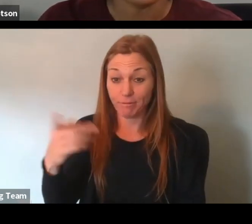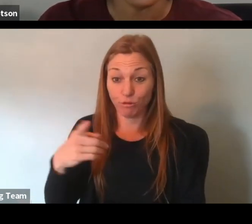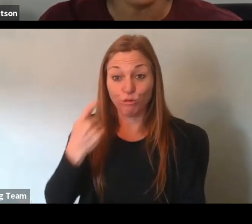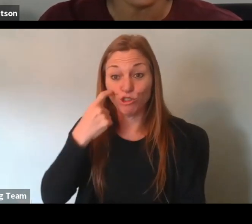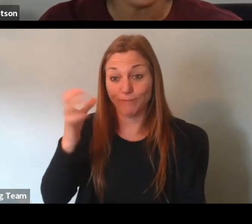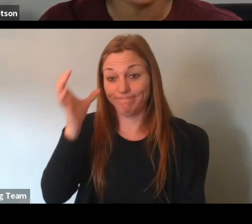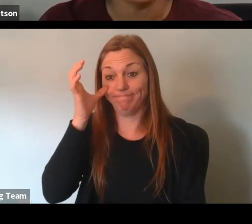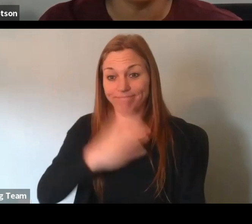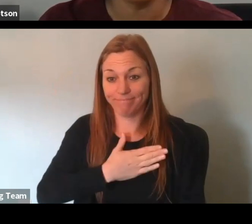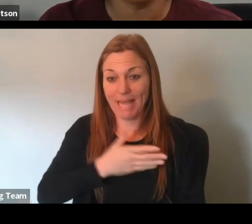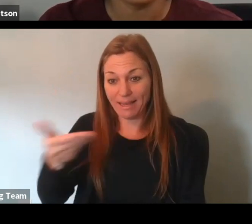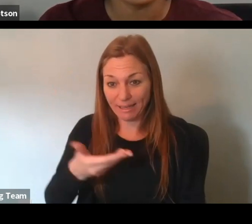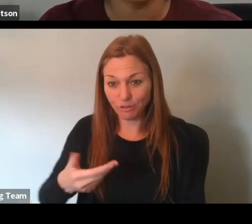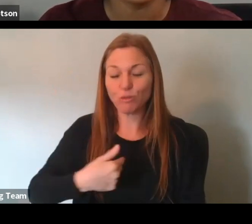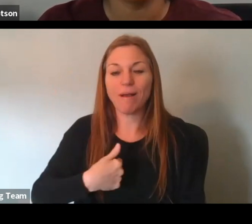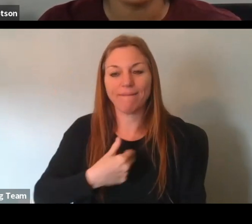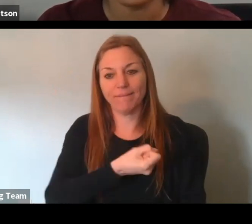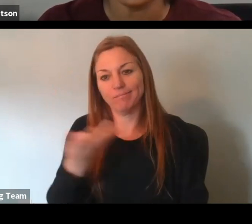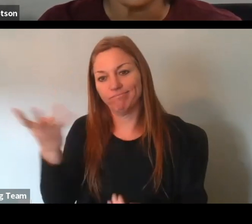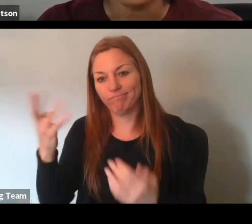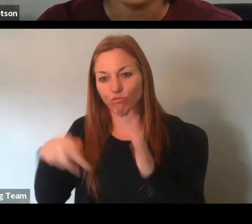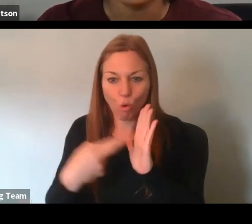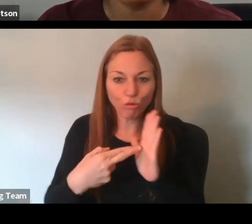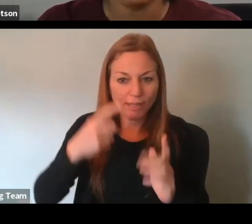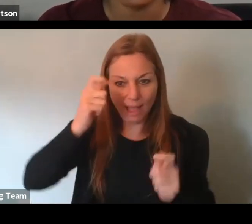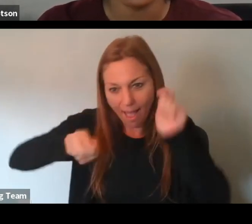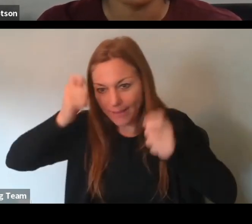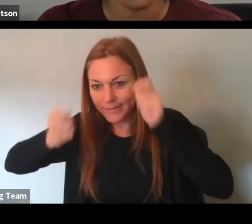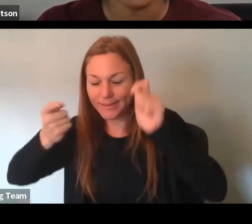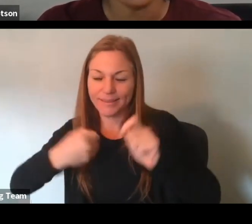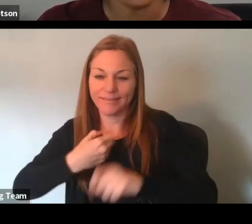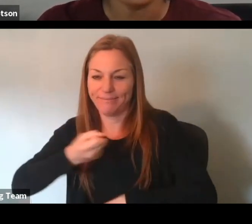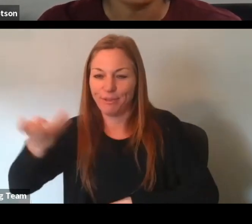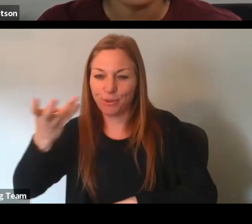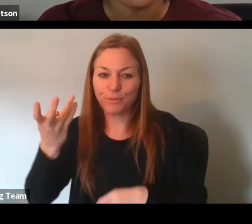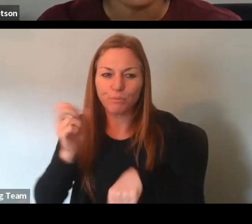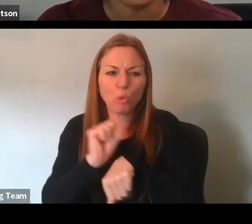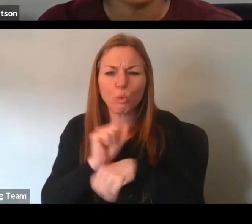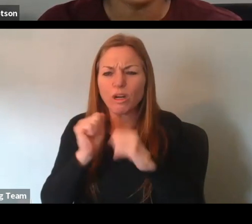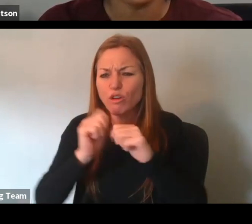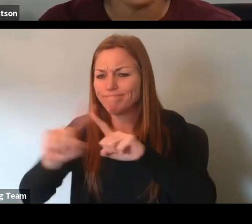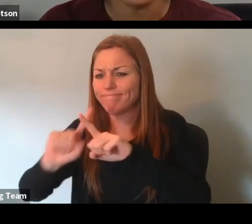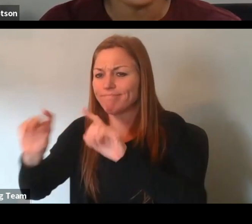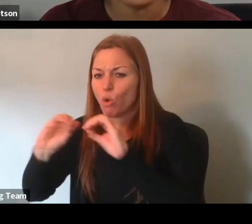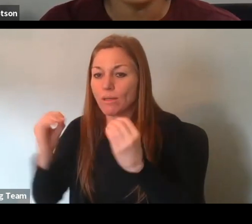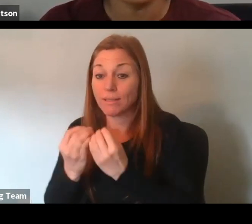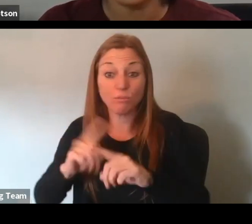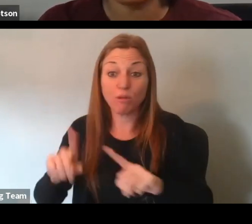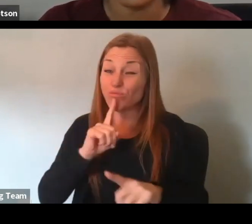different organizations, but everything I do is under the umbrella of promoting brain